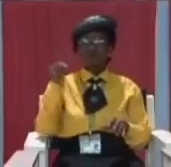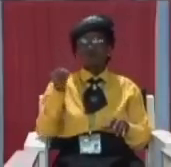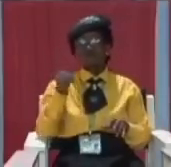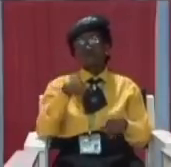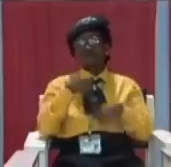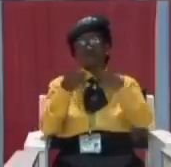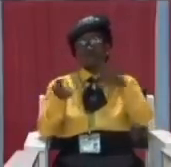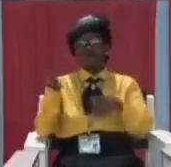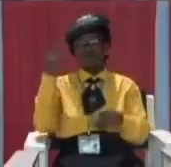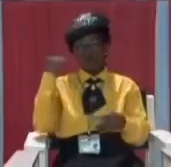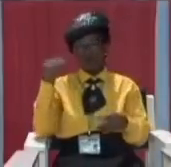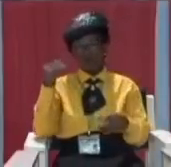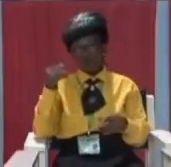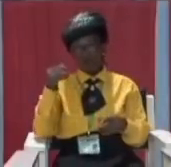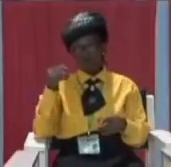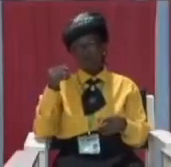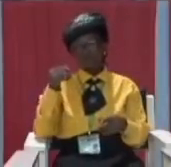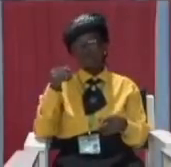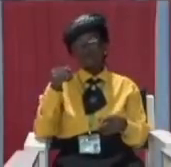Freedom came.